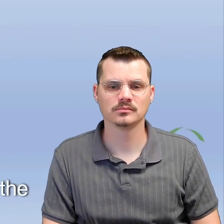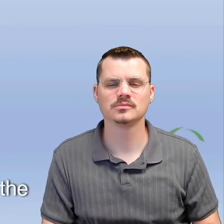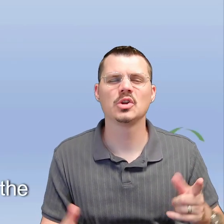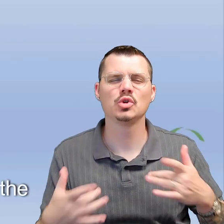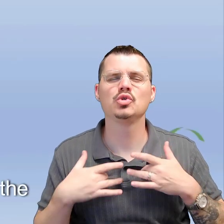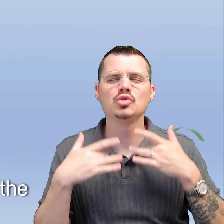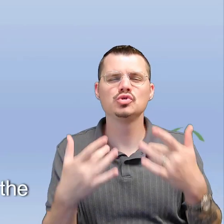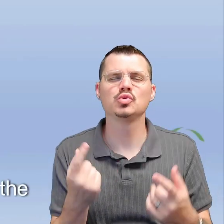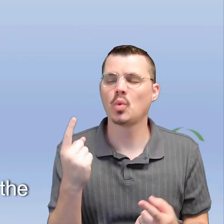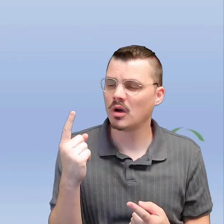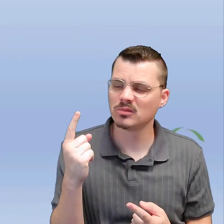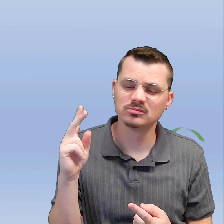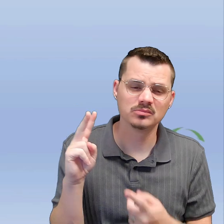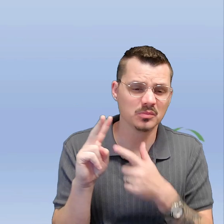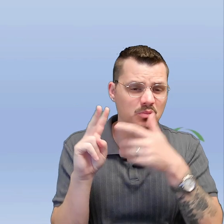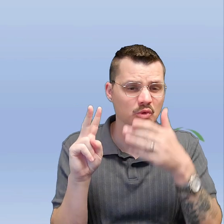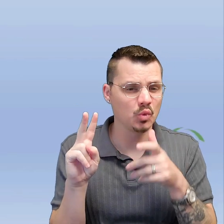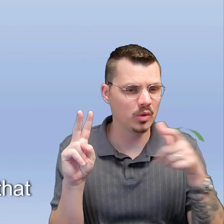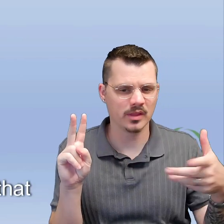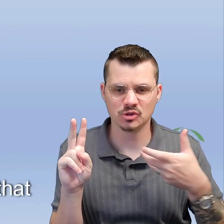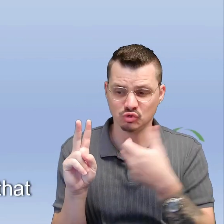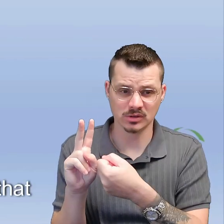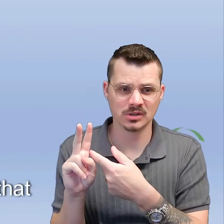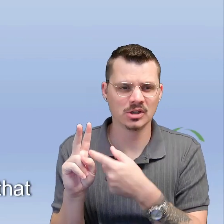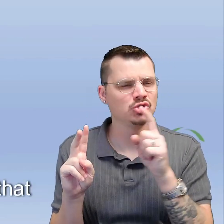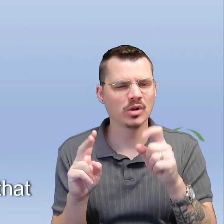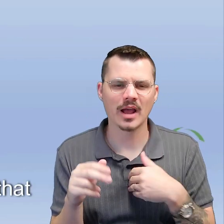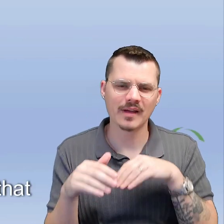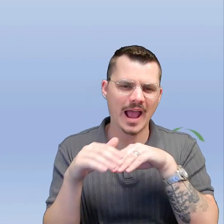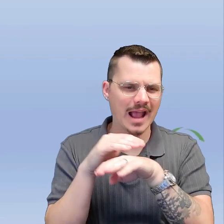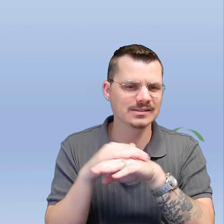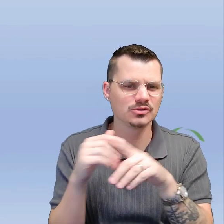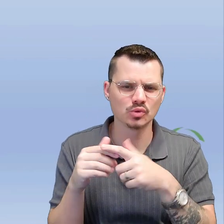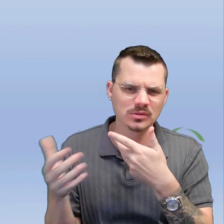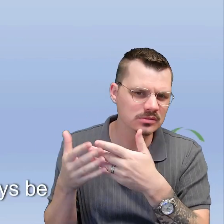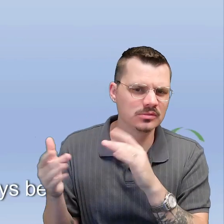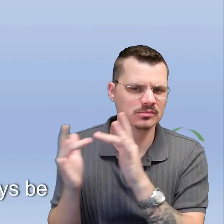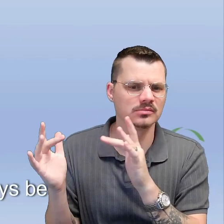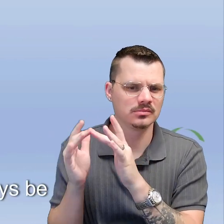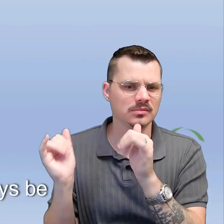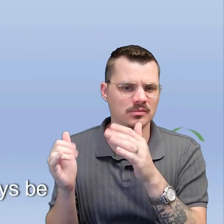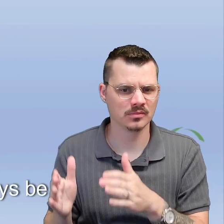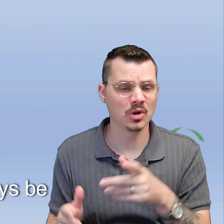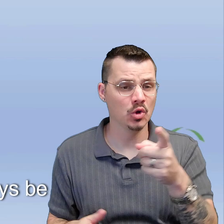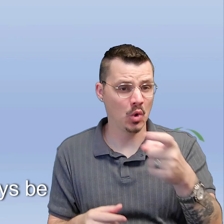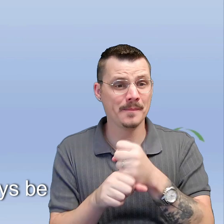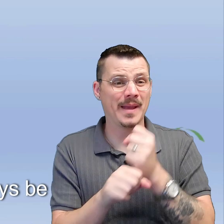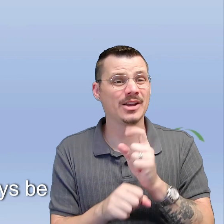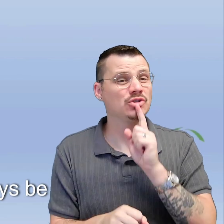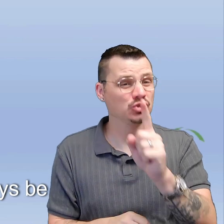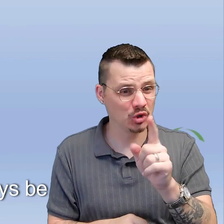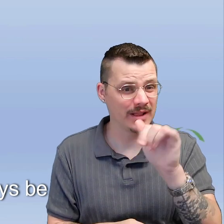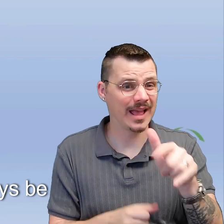There's usually a person or two that the individual can trust. They should always have access to that person. Your act of making sure they